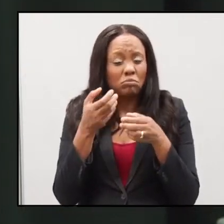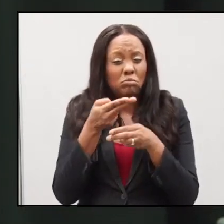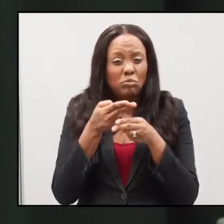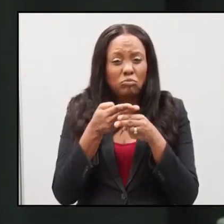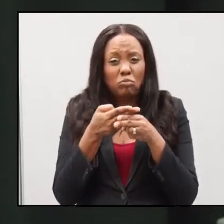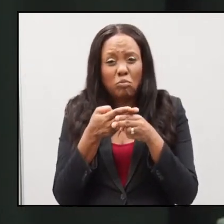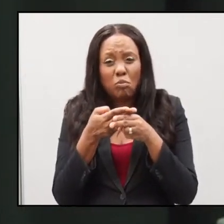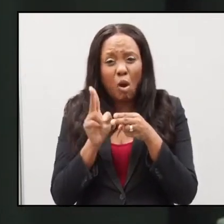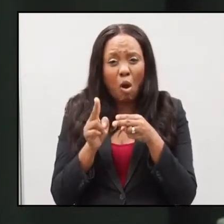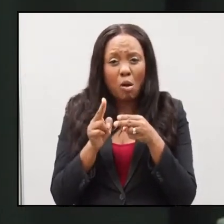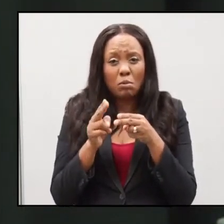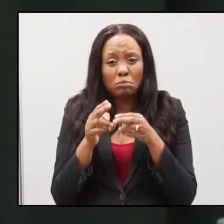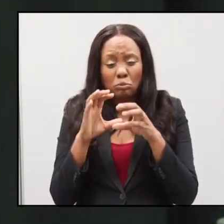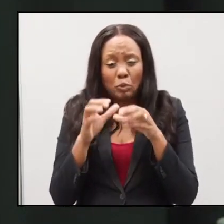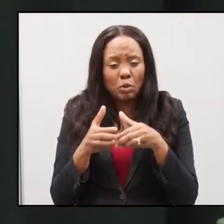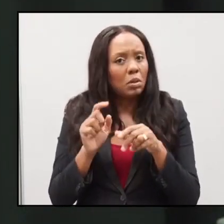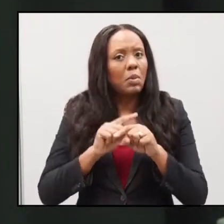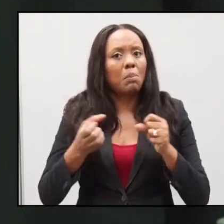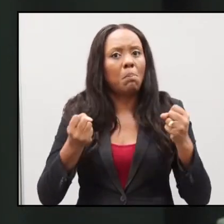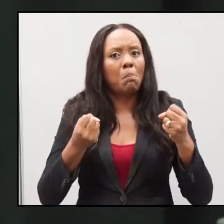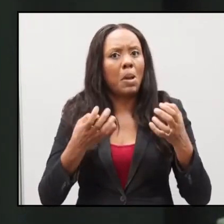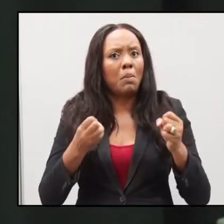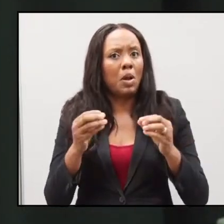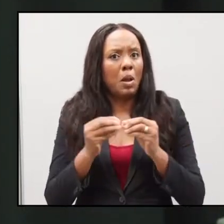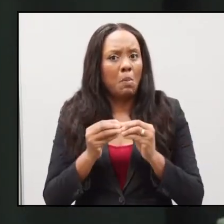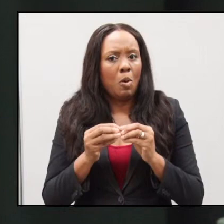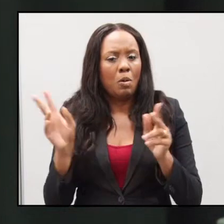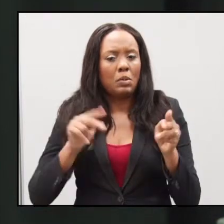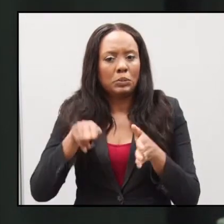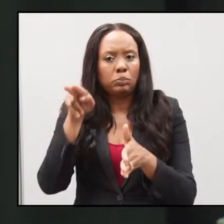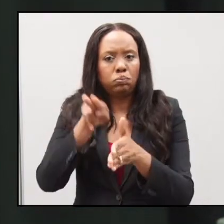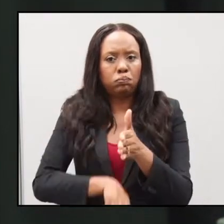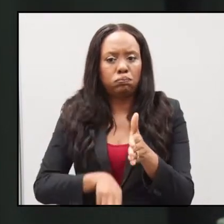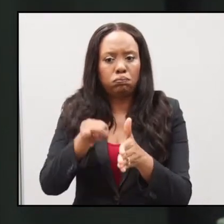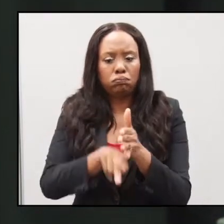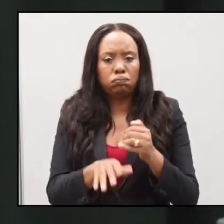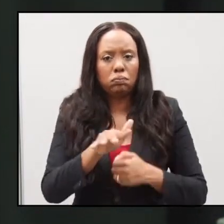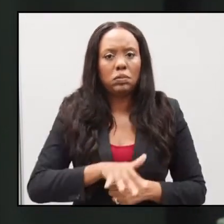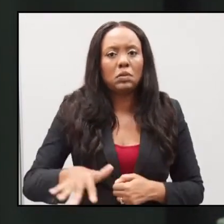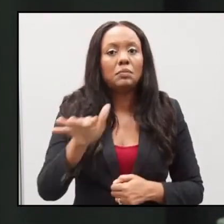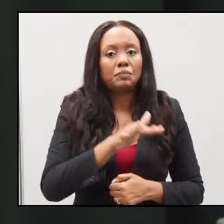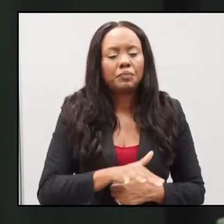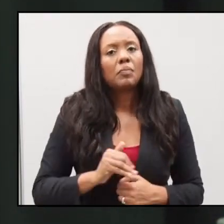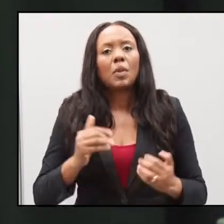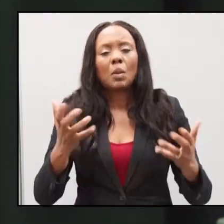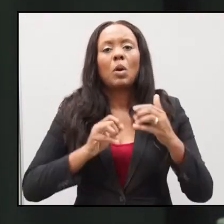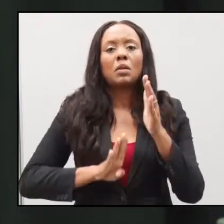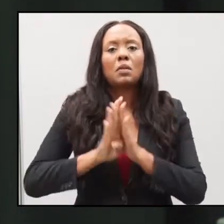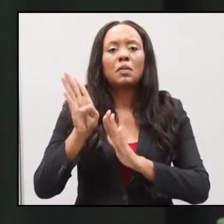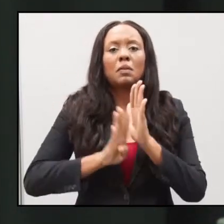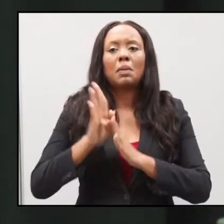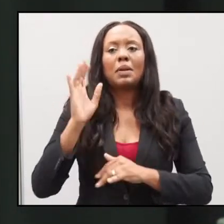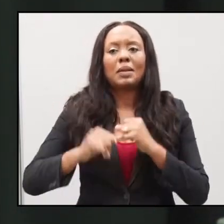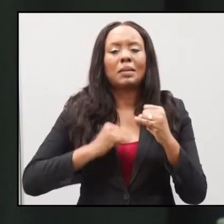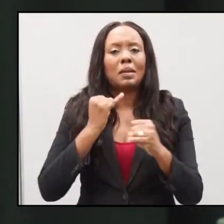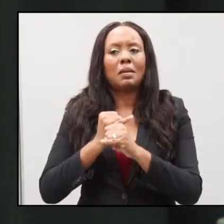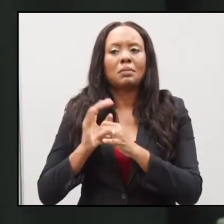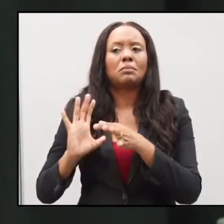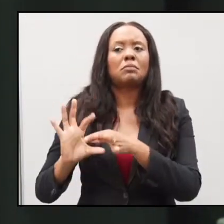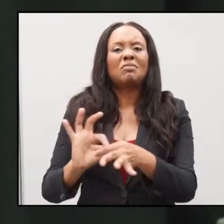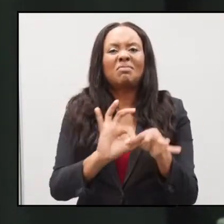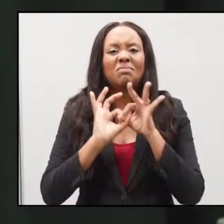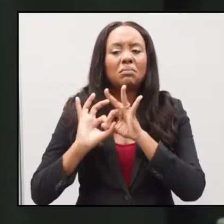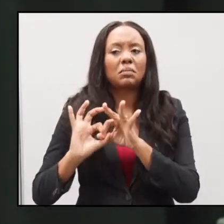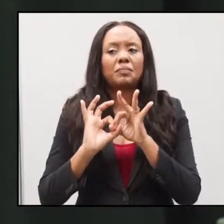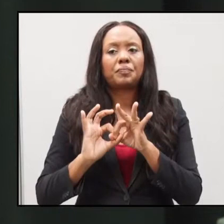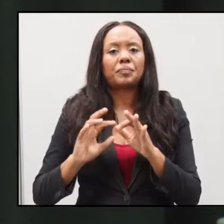things is that this project has allowed us to develop international relationships that will position